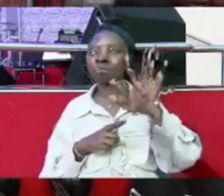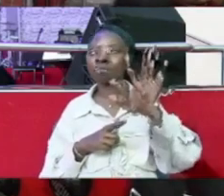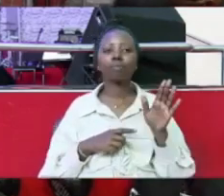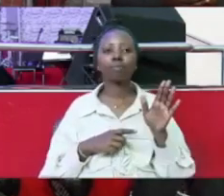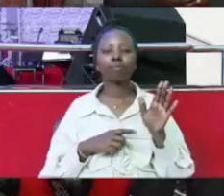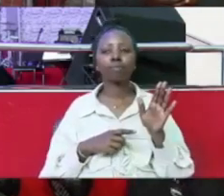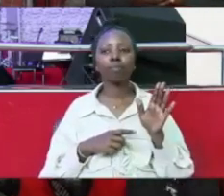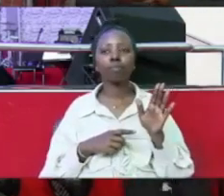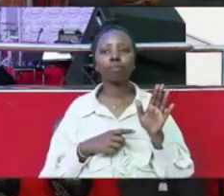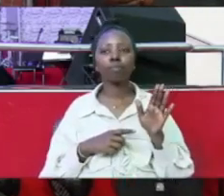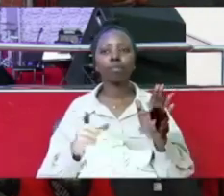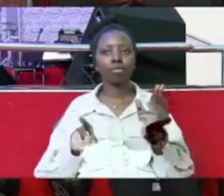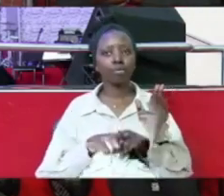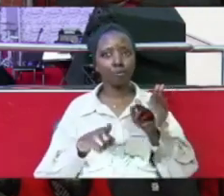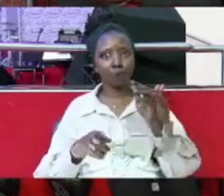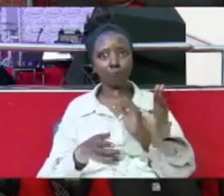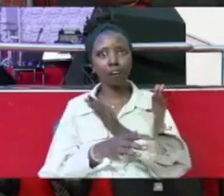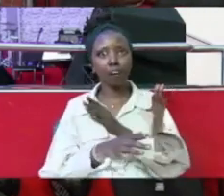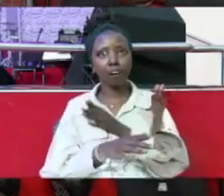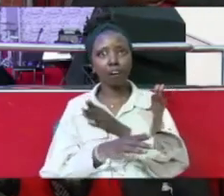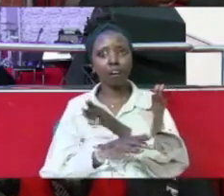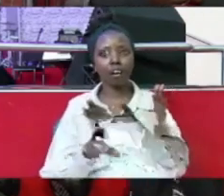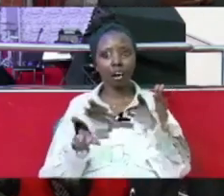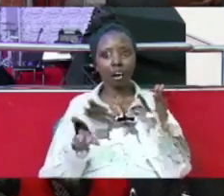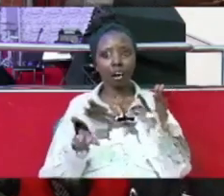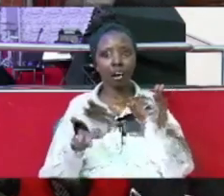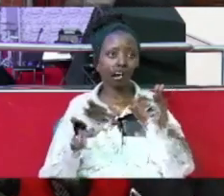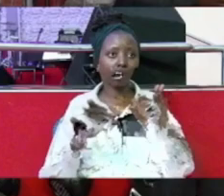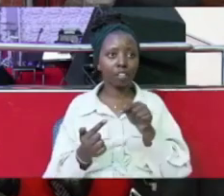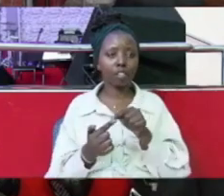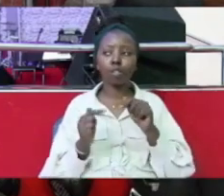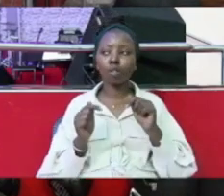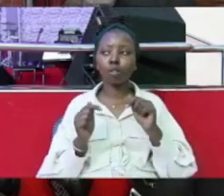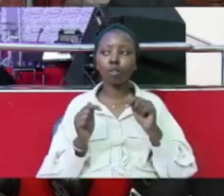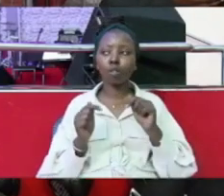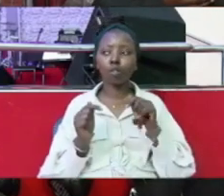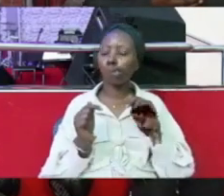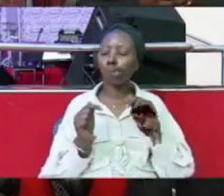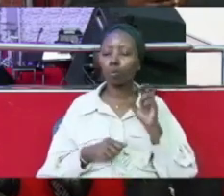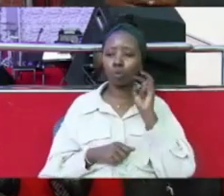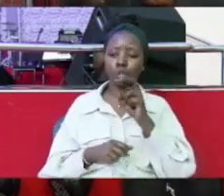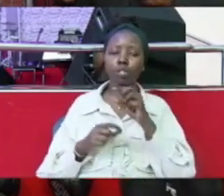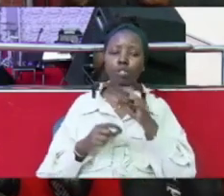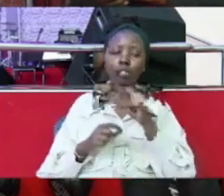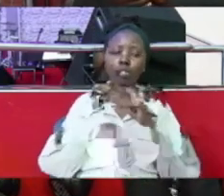even after this, you can see the pastor and the readers who are here.